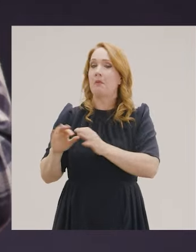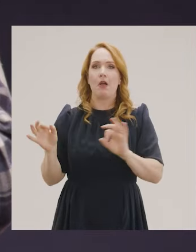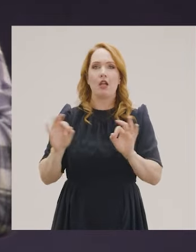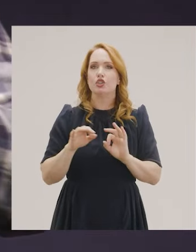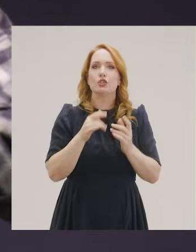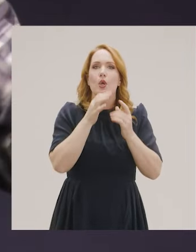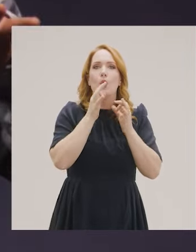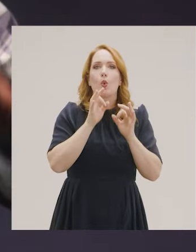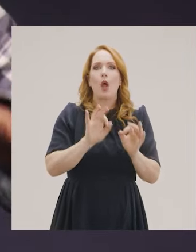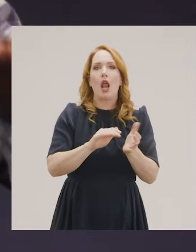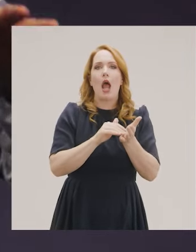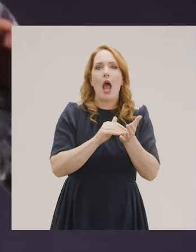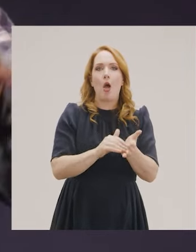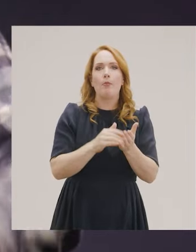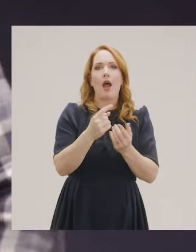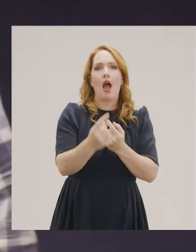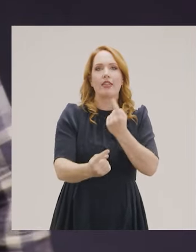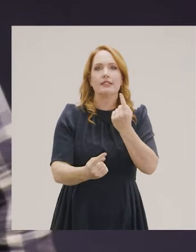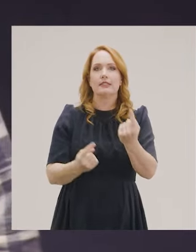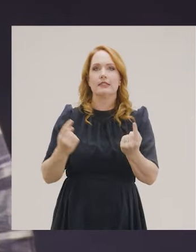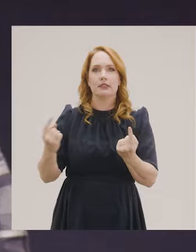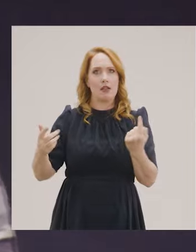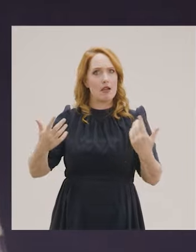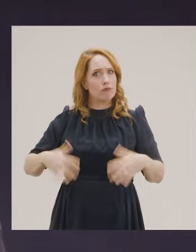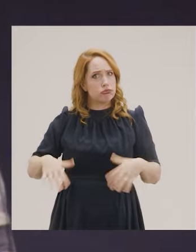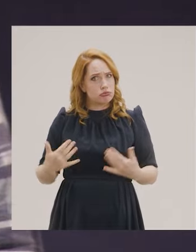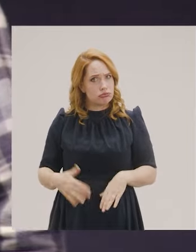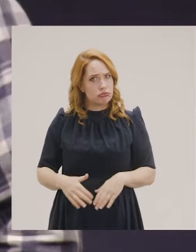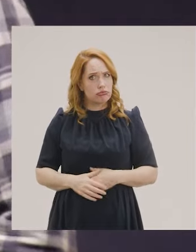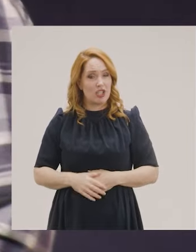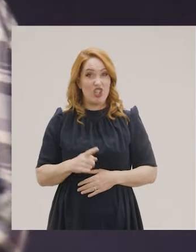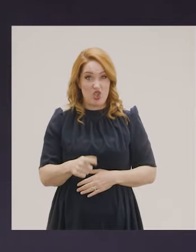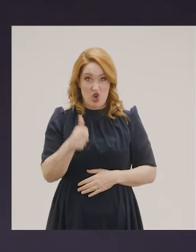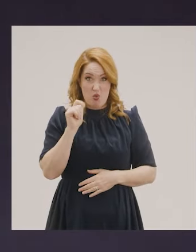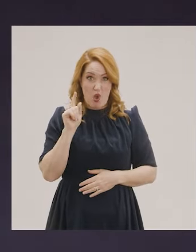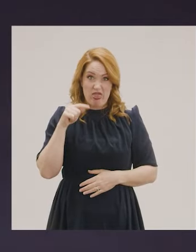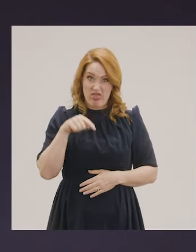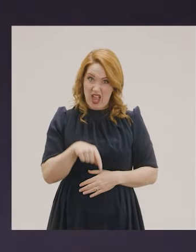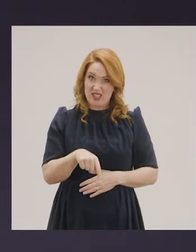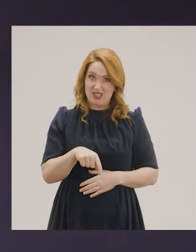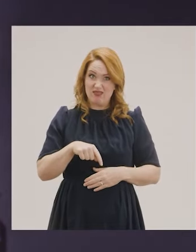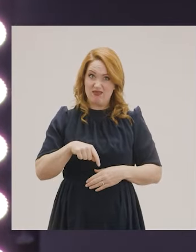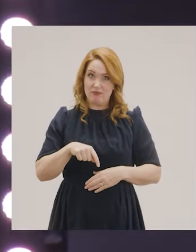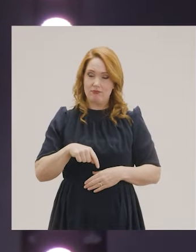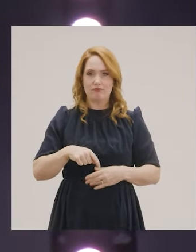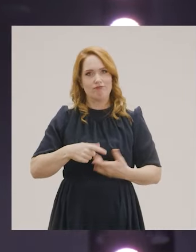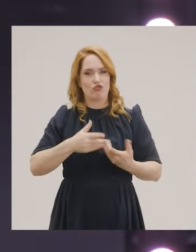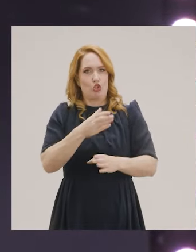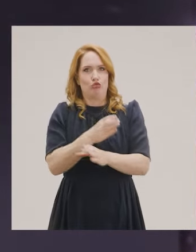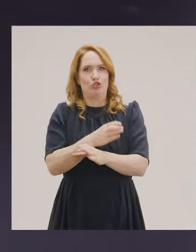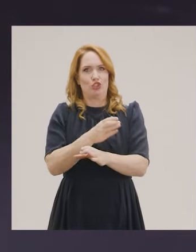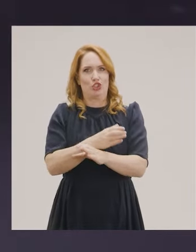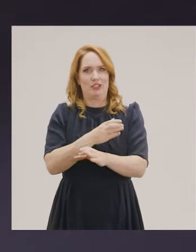very quietly are helping other people to get ahead. Friends, do you know what that's called? It's called